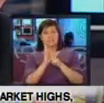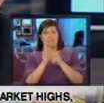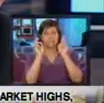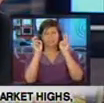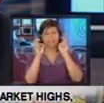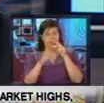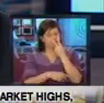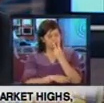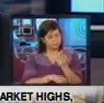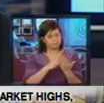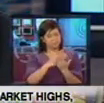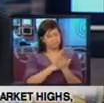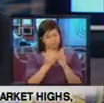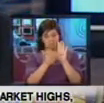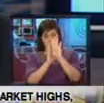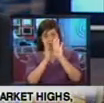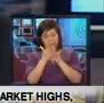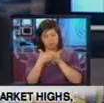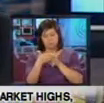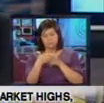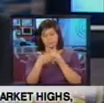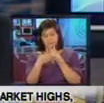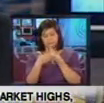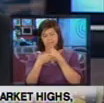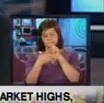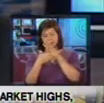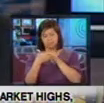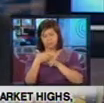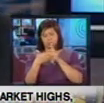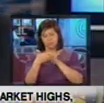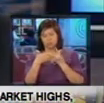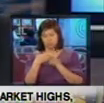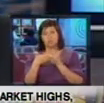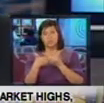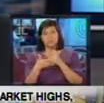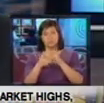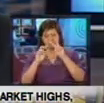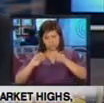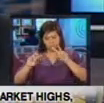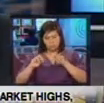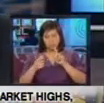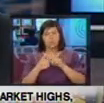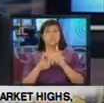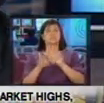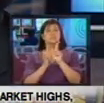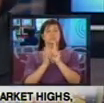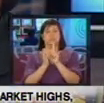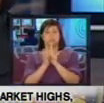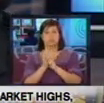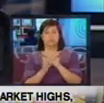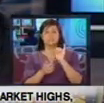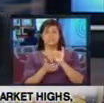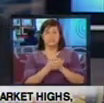at a particular bill or a budget and would really look at all the nitty-gritty of that. And that's a real